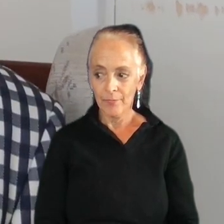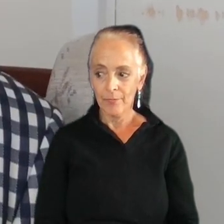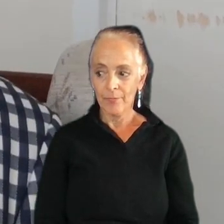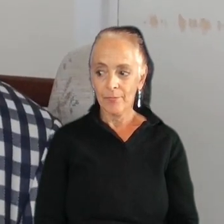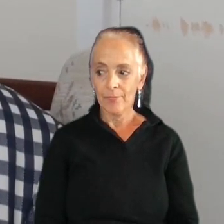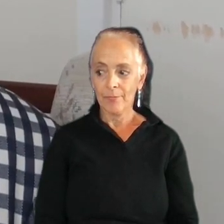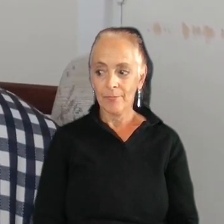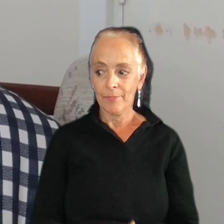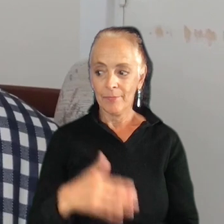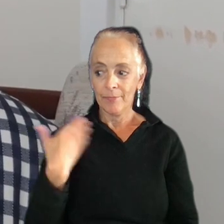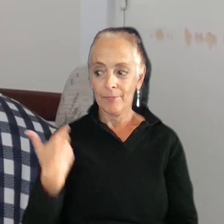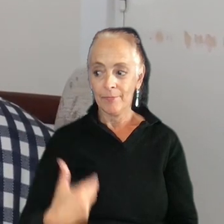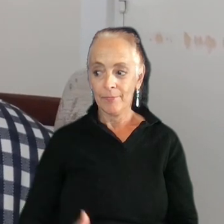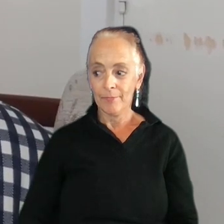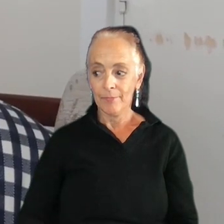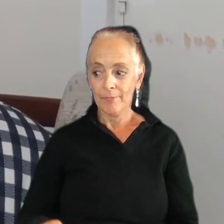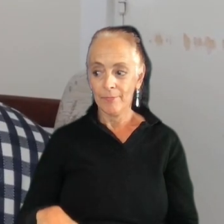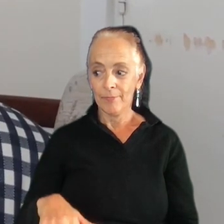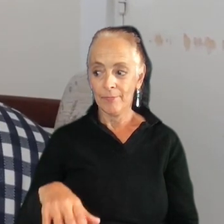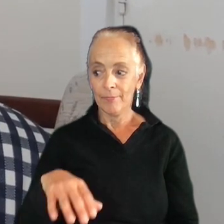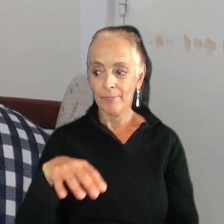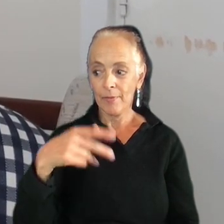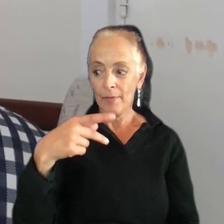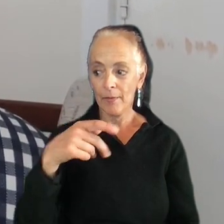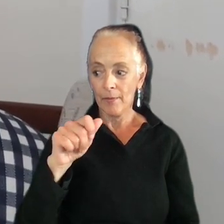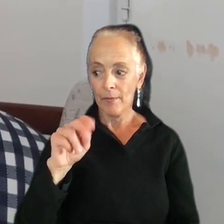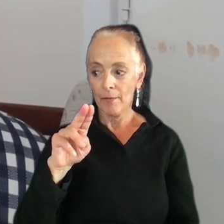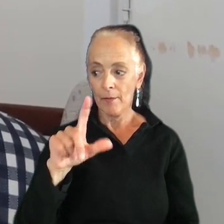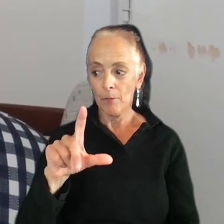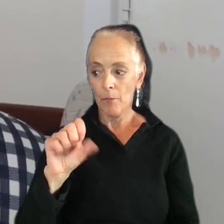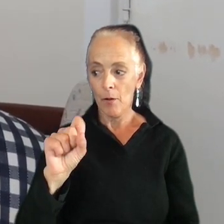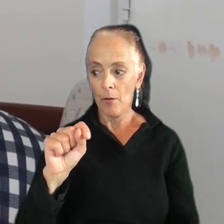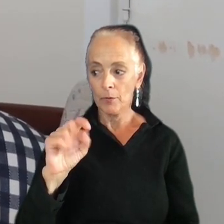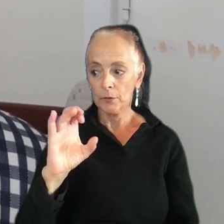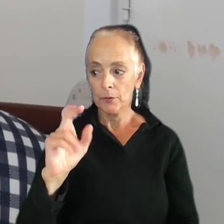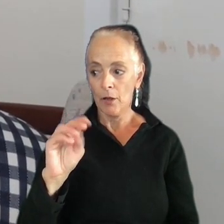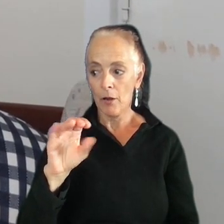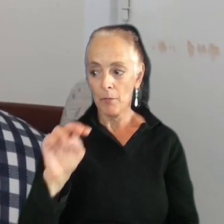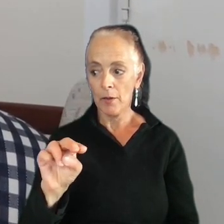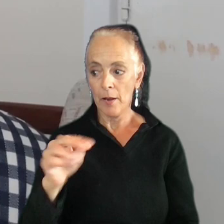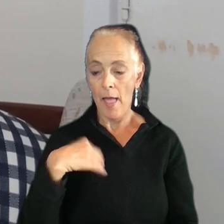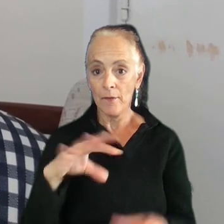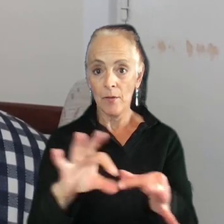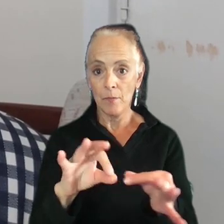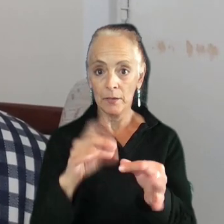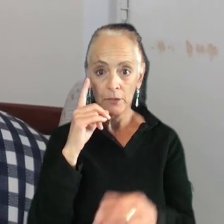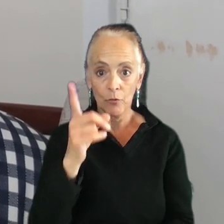my name is paul stockman i have a message for you